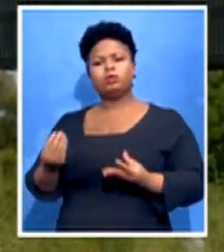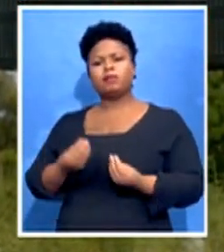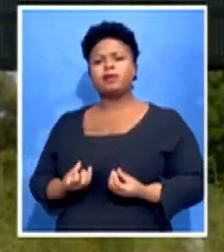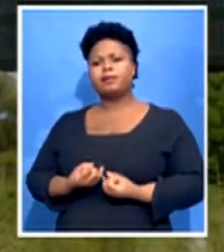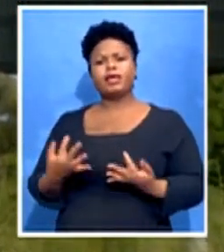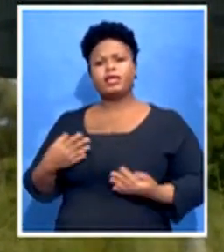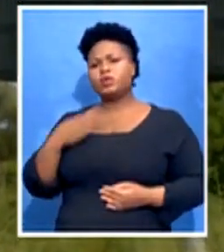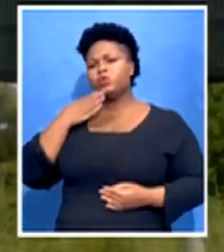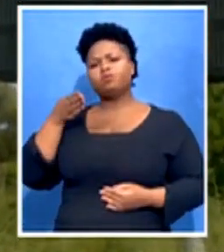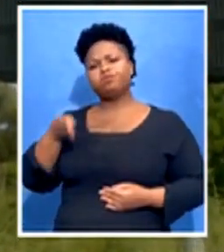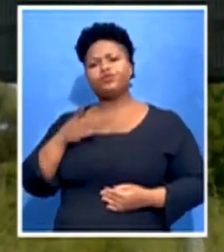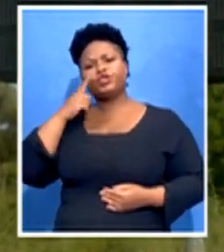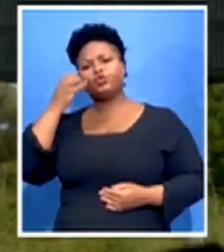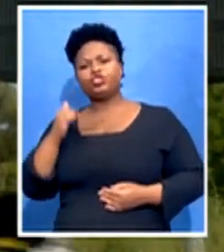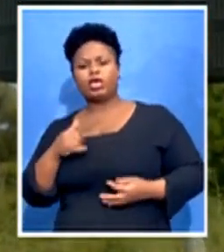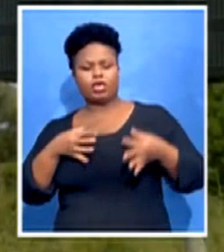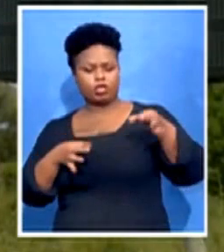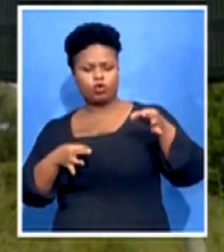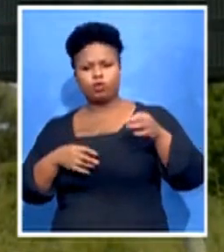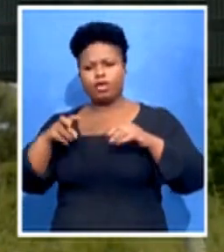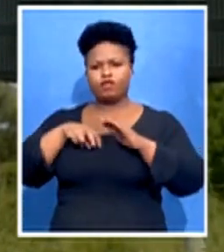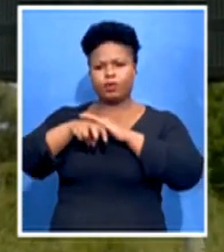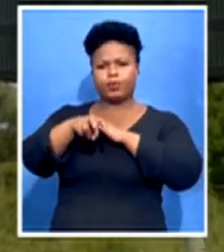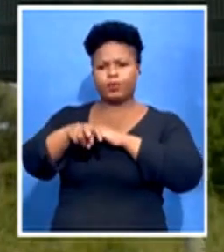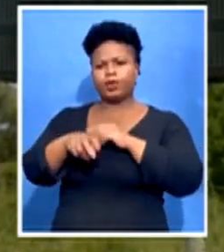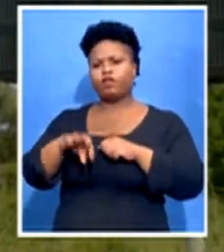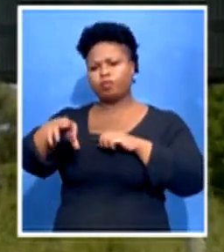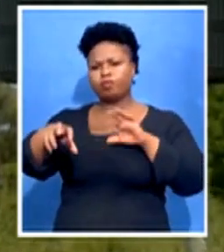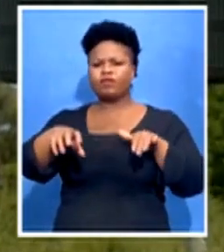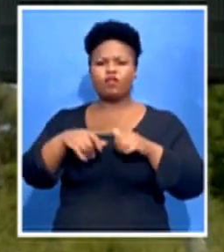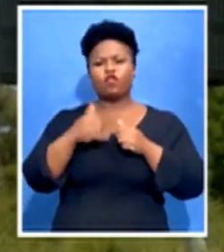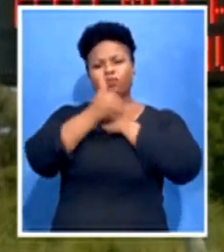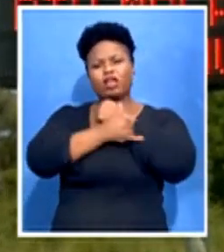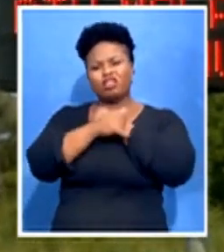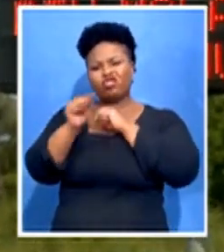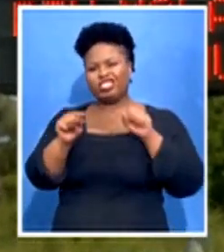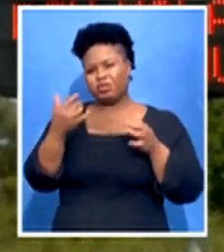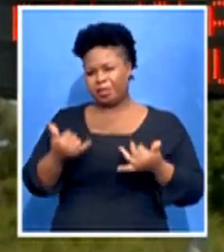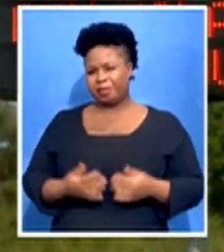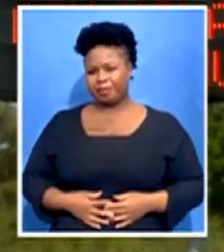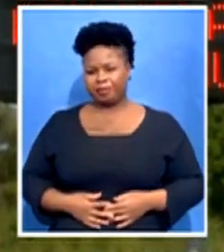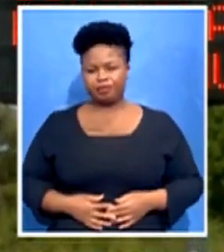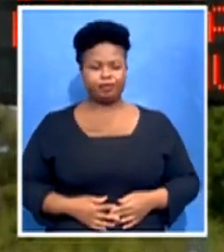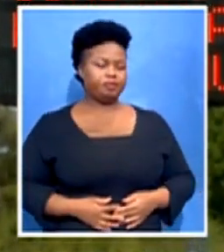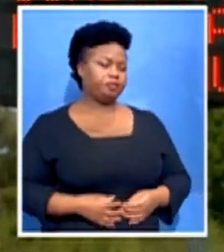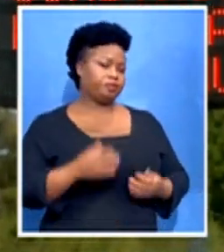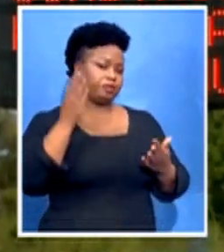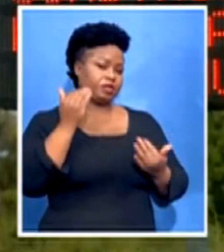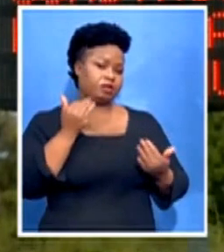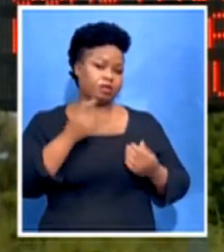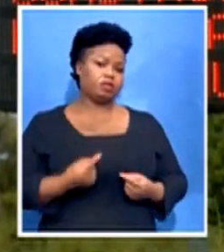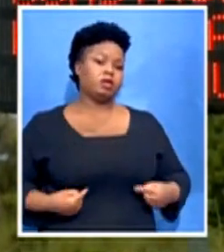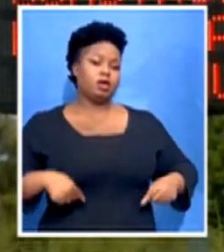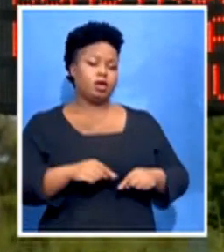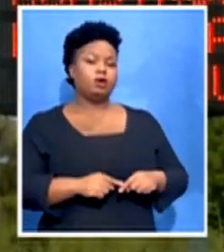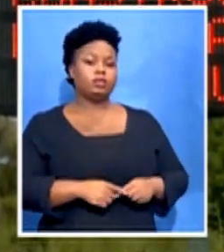hoping to see more people, especially today? Our expectation in terms of our operation from yesterday is we were